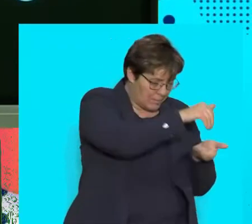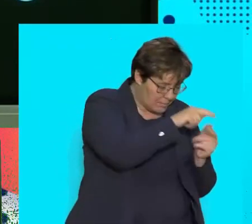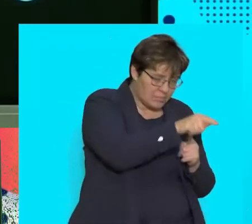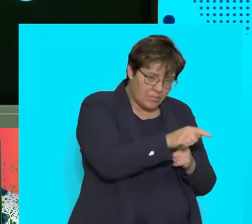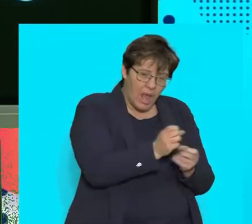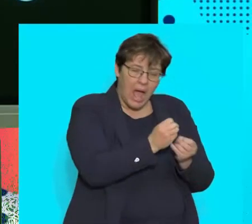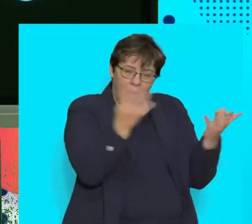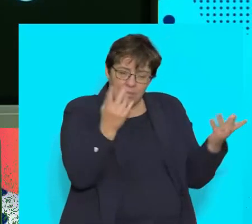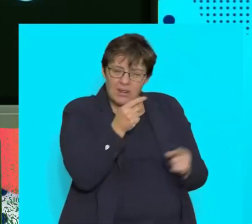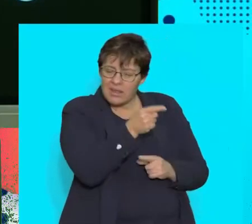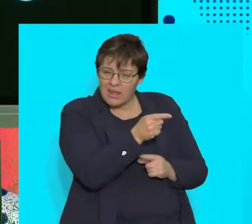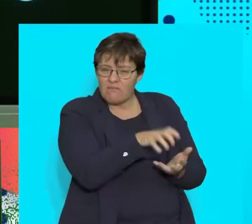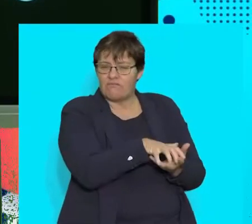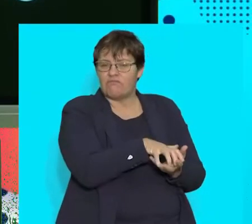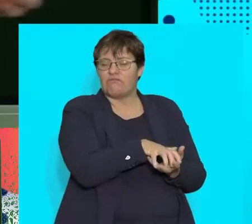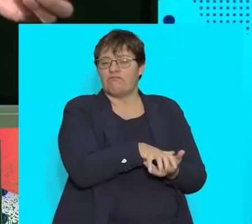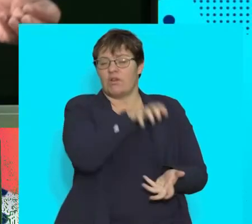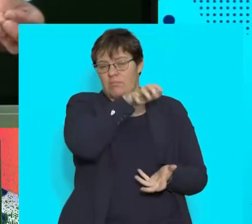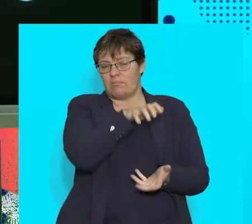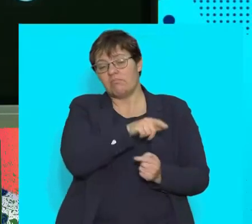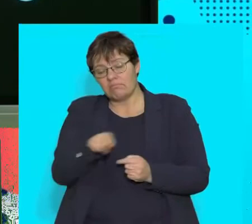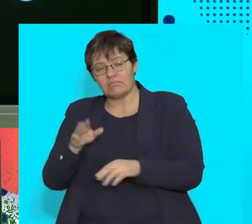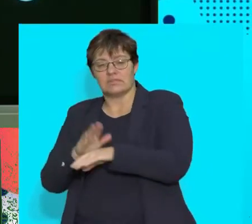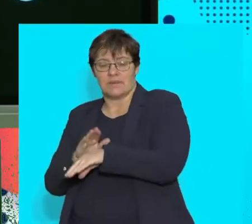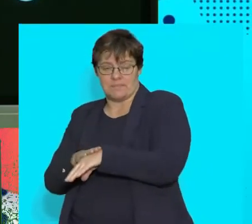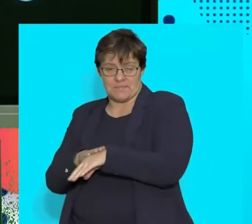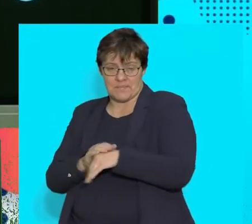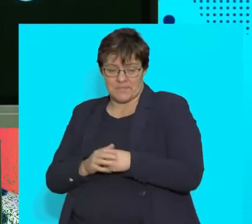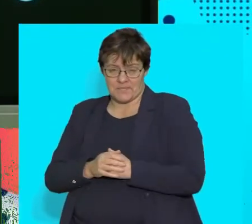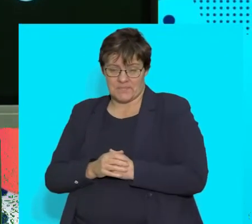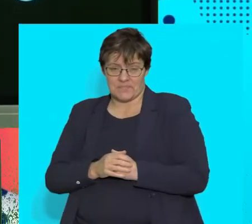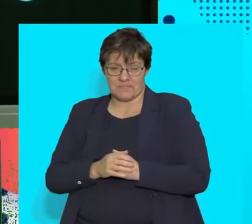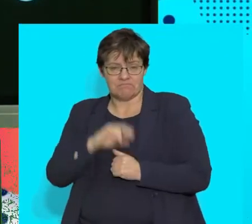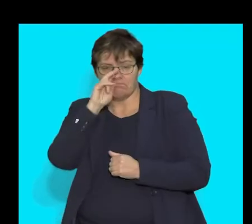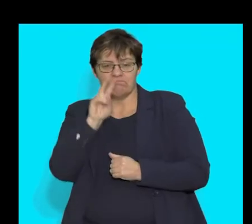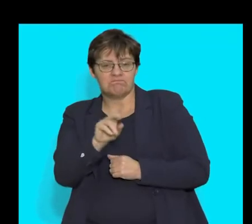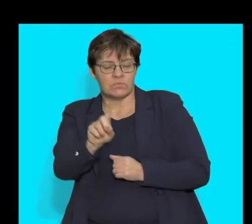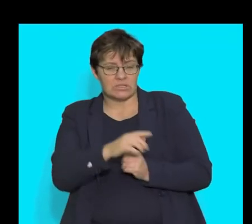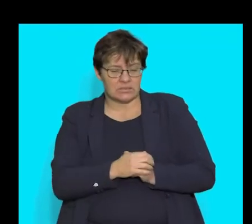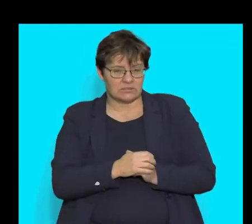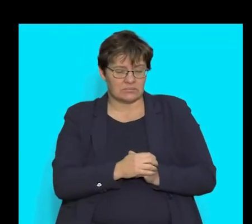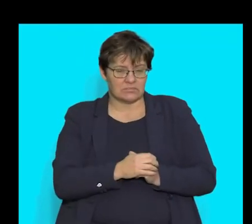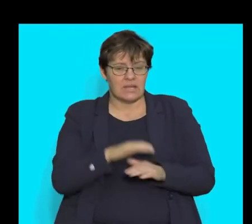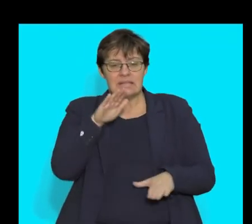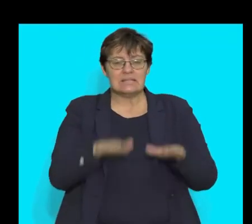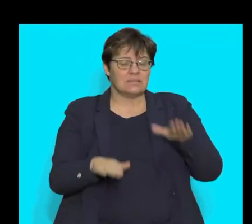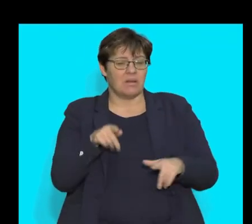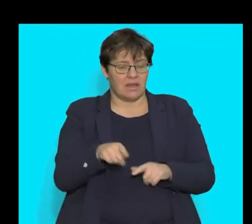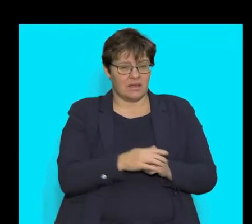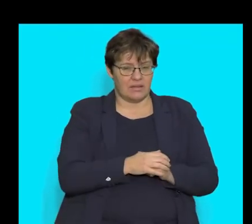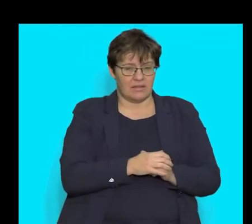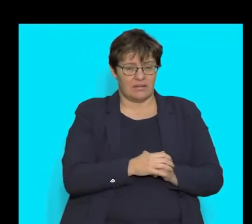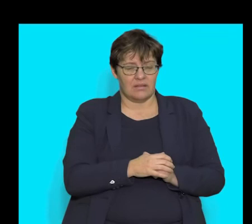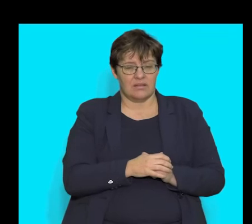of the volume against time. And so what do you see? Similar to in the first